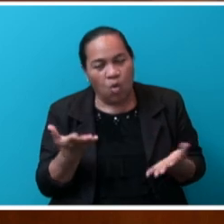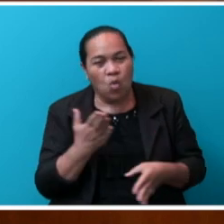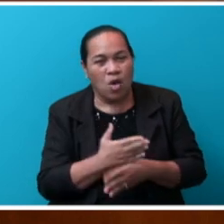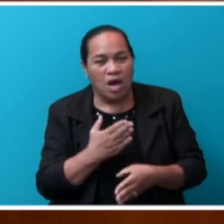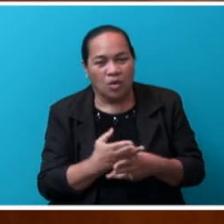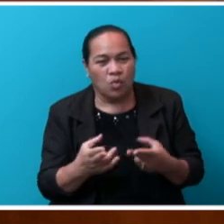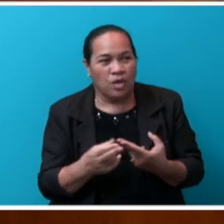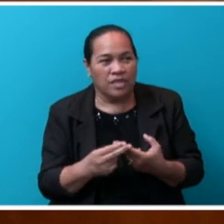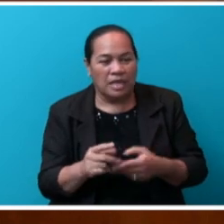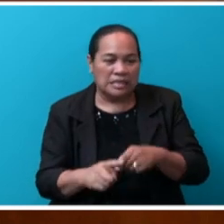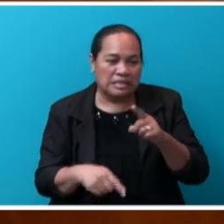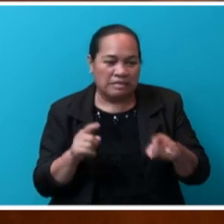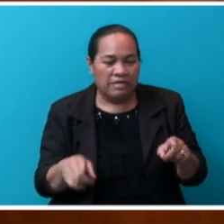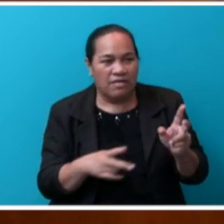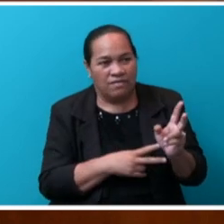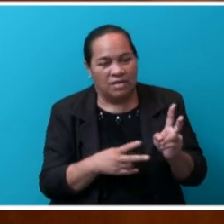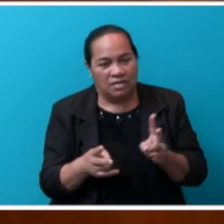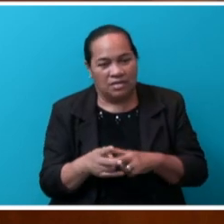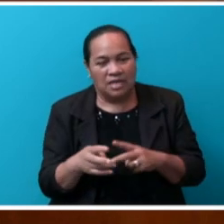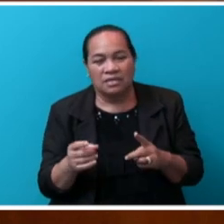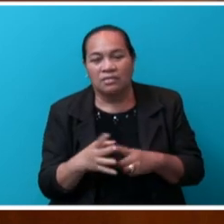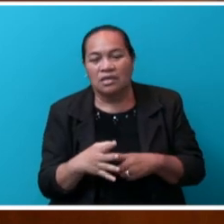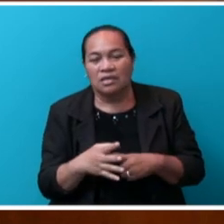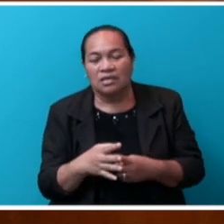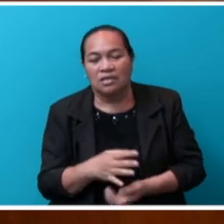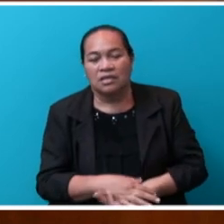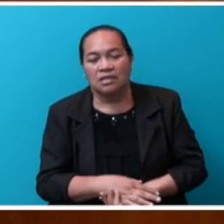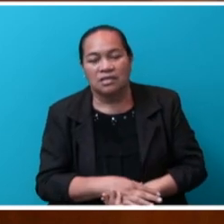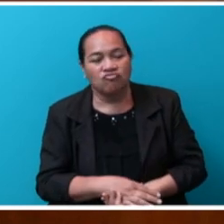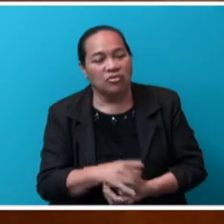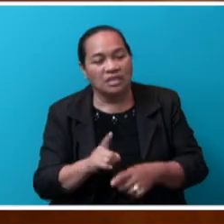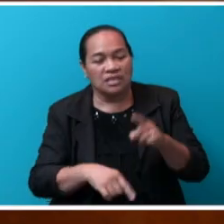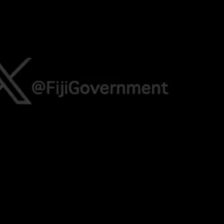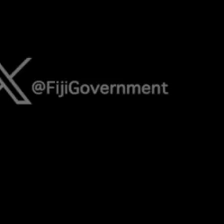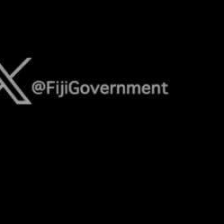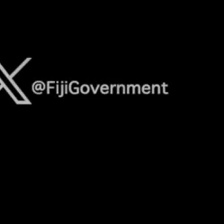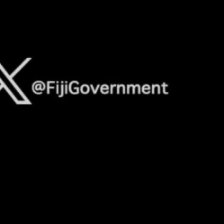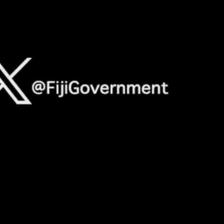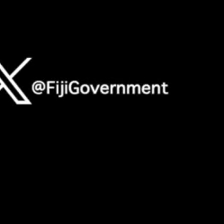own village and community cooperative associations. Thank you, Mr. Speaker, sir.